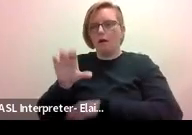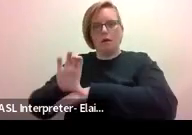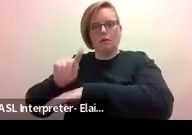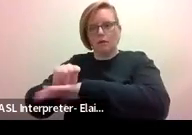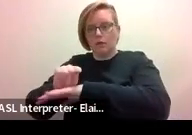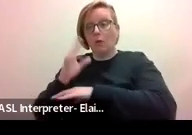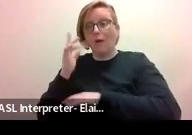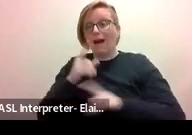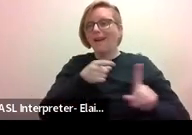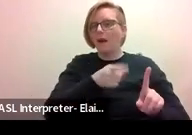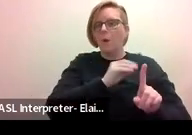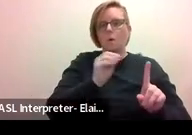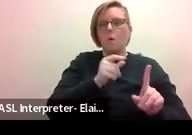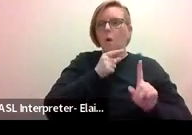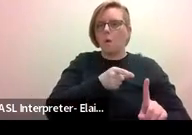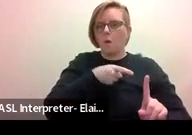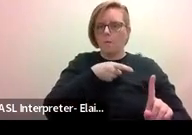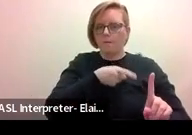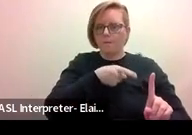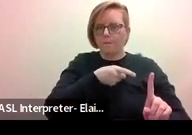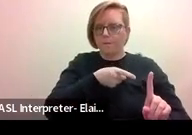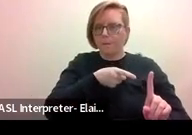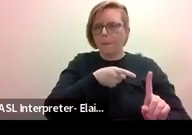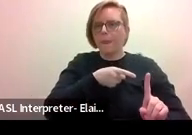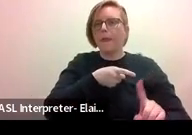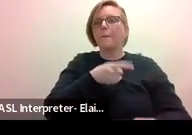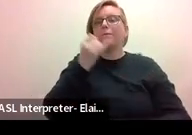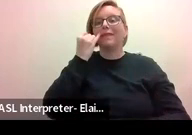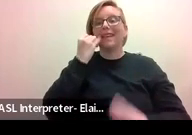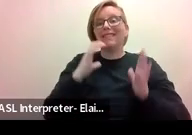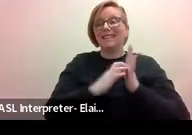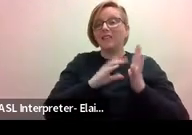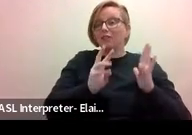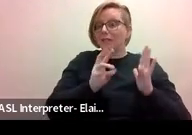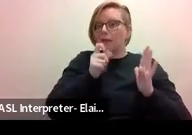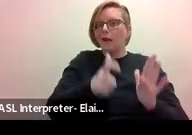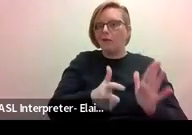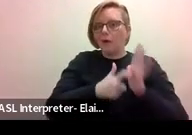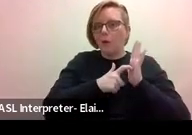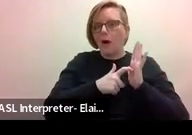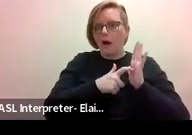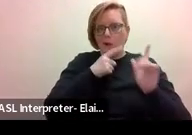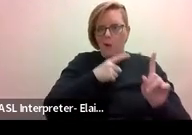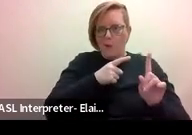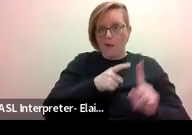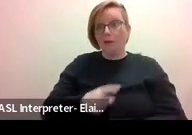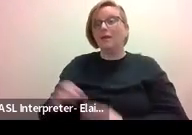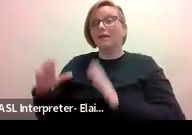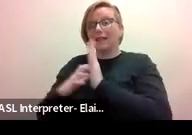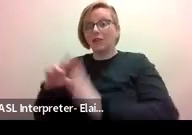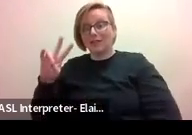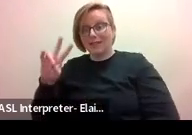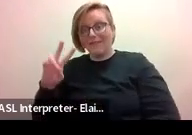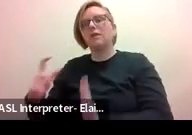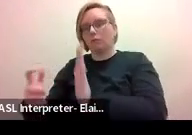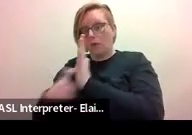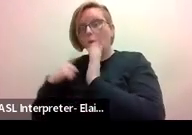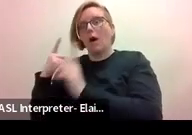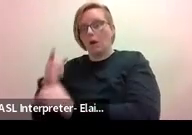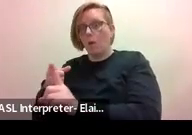goal. So you do not need to have a goal if it's in section 6, but in section 7 you do. And it needs to still be